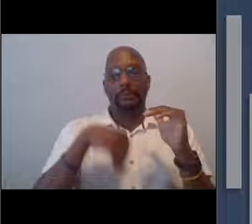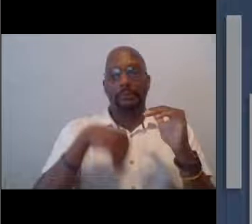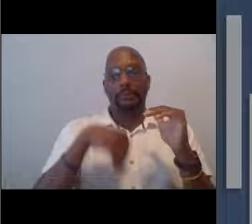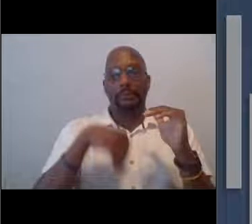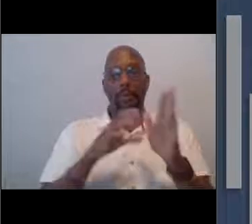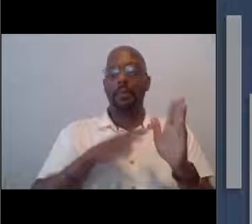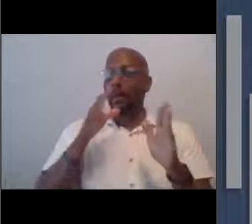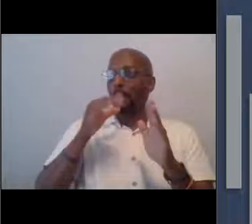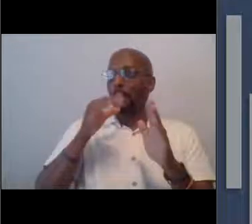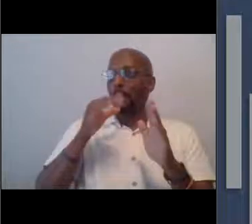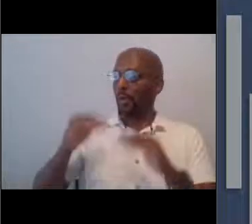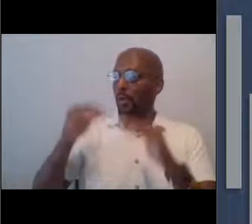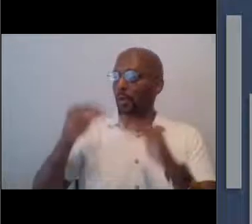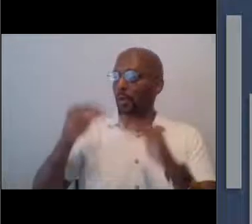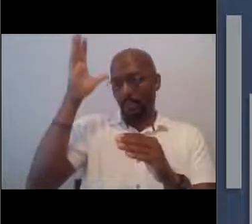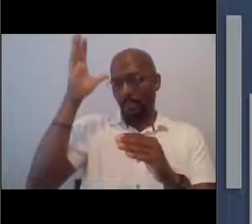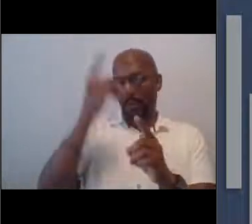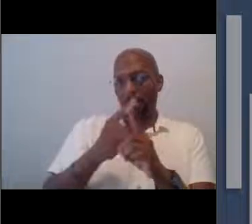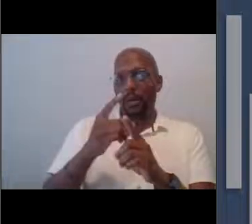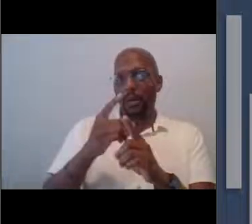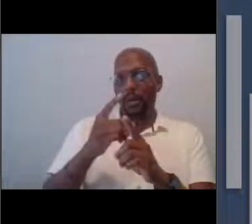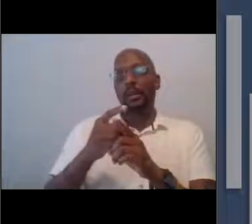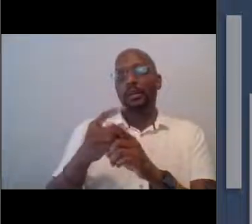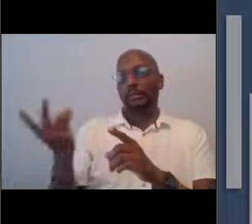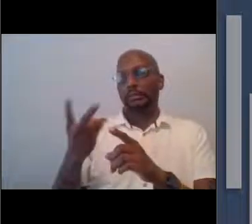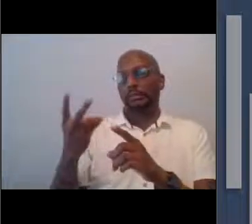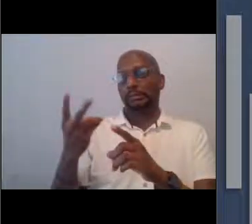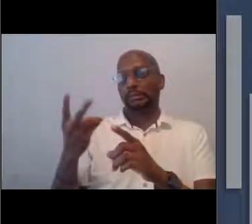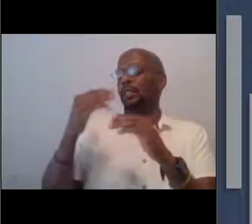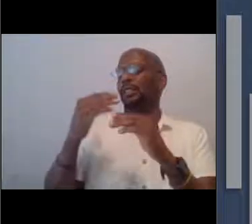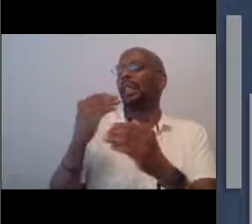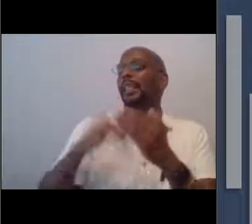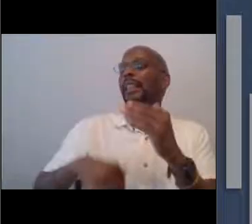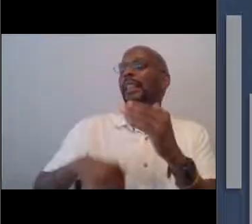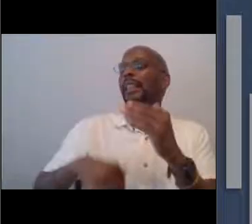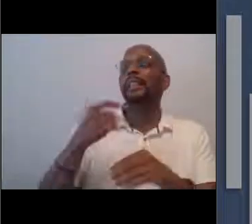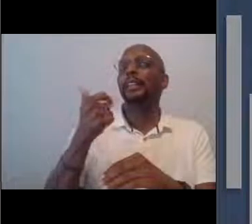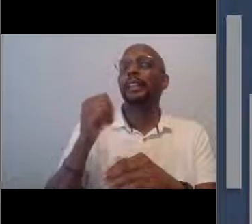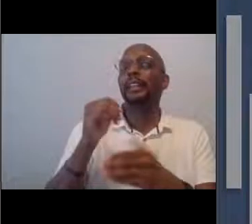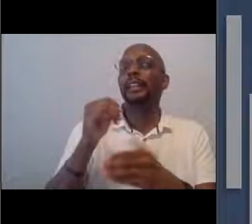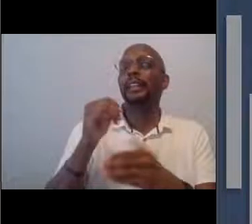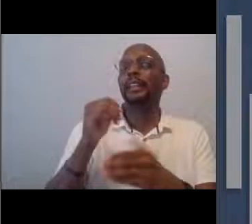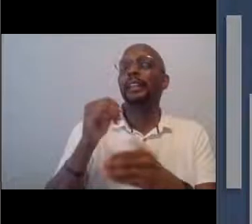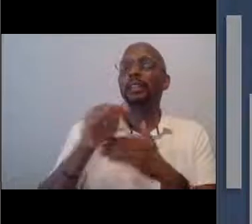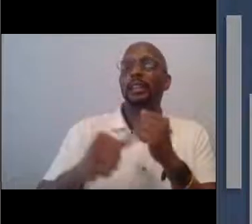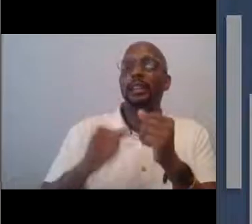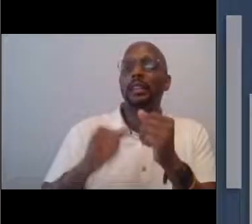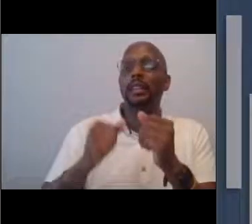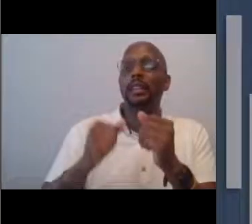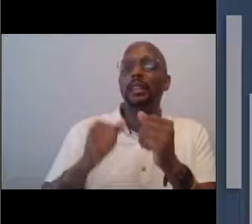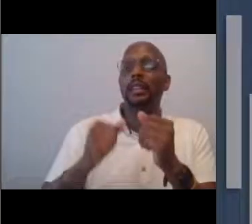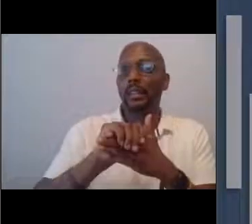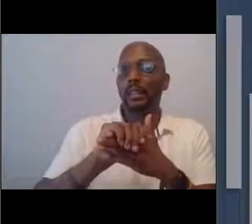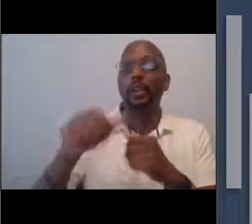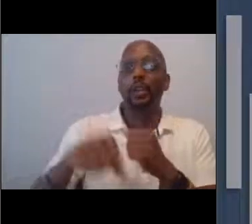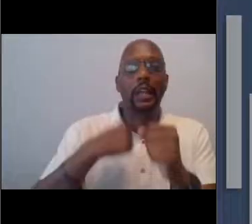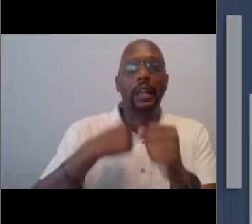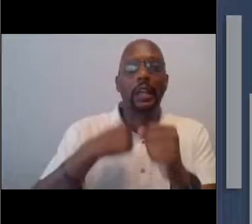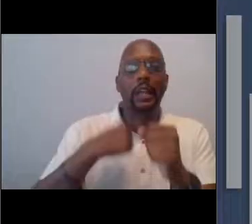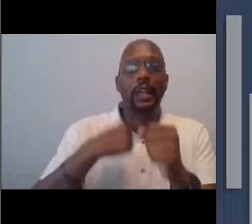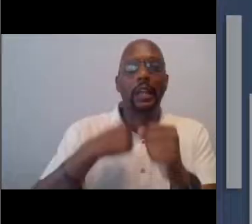and I on less than $10,000 a year. But through hard work and a supportive public policy, I got into the